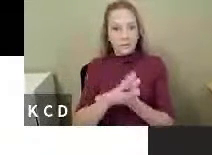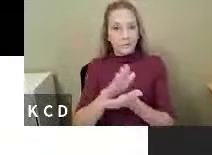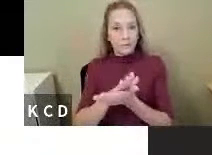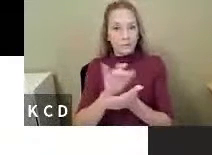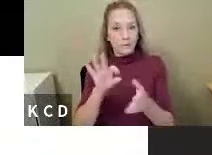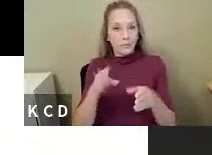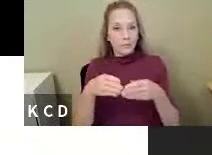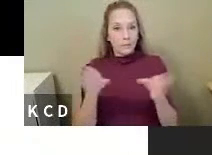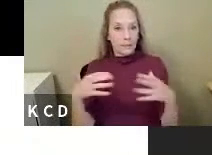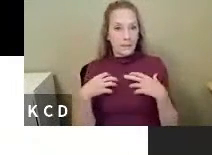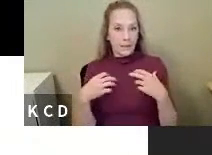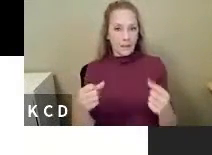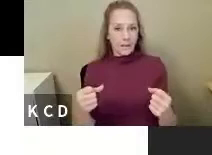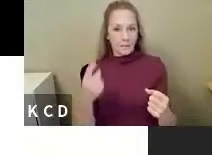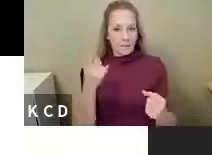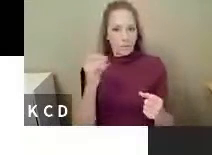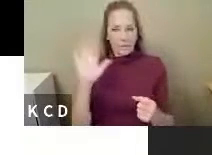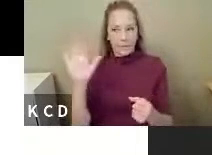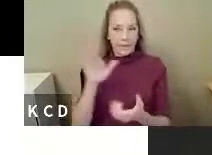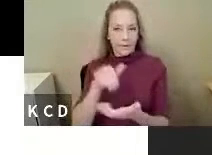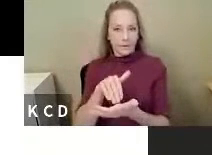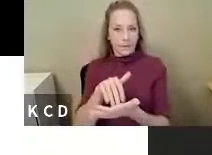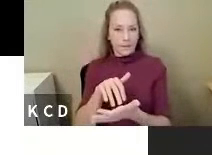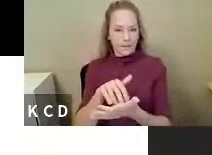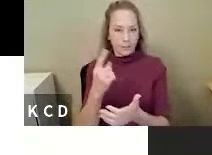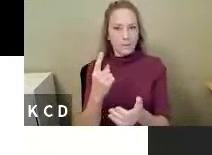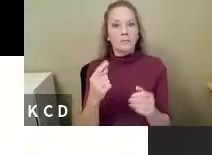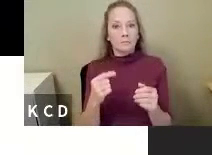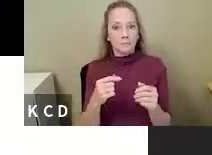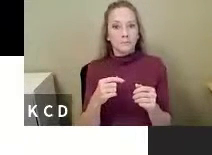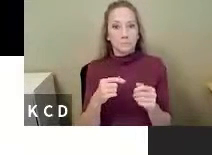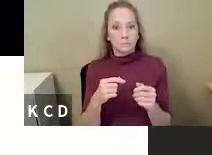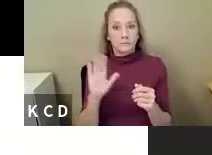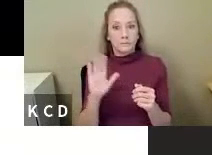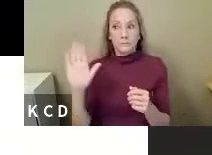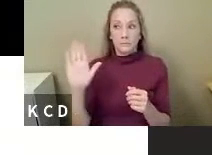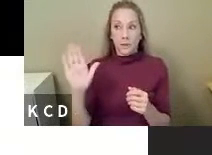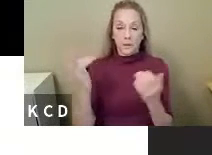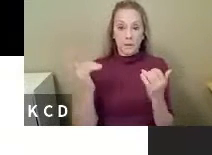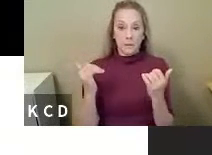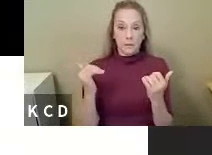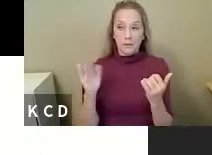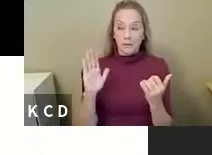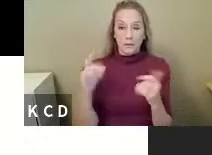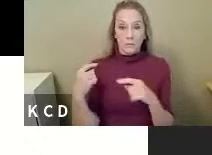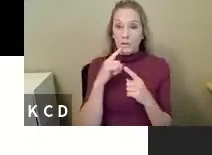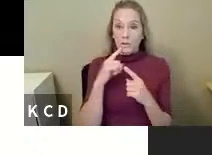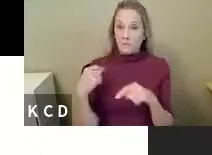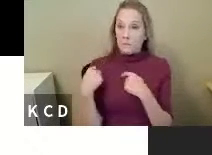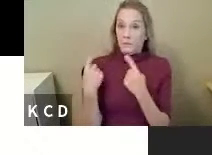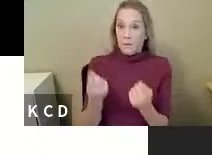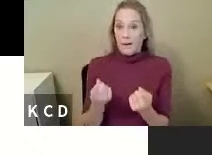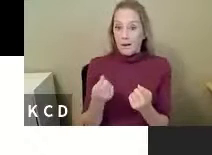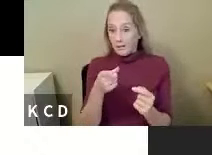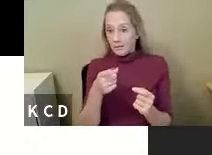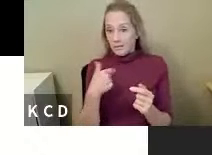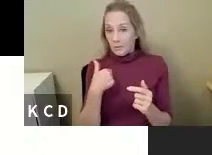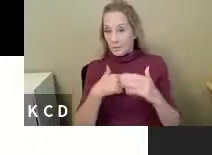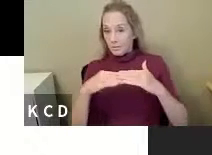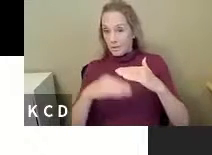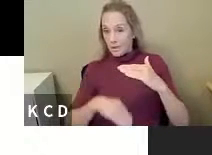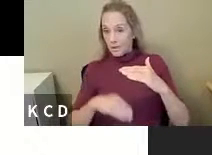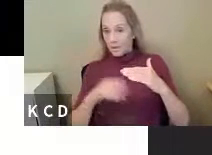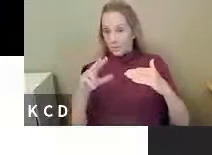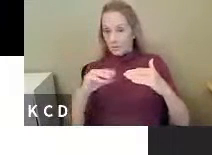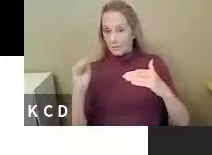they had. And again, you can see our current situation. It's been quite a while since we've been below that 3%